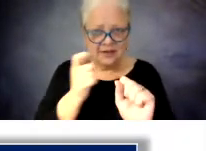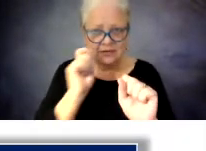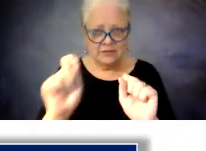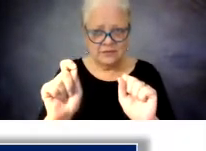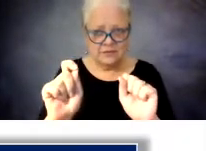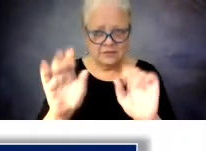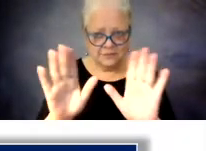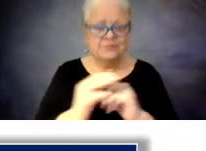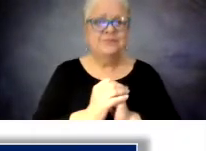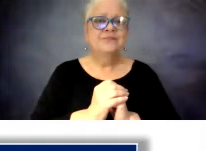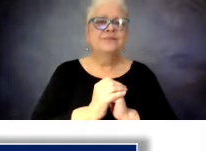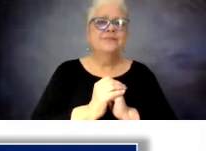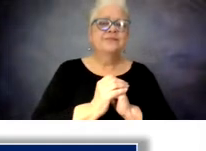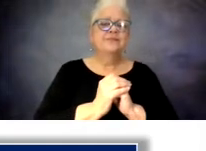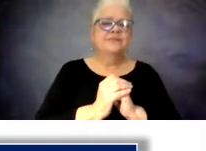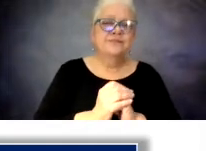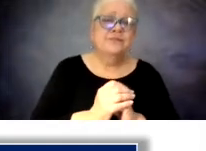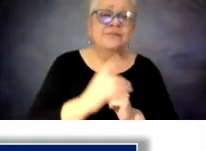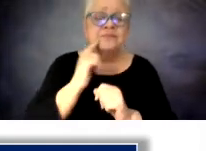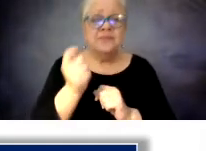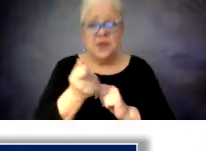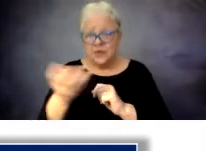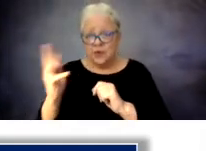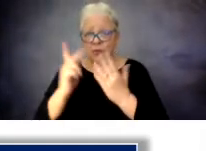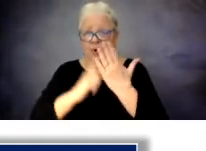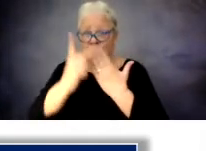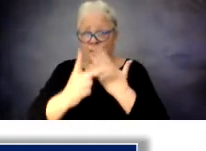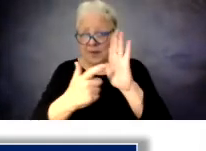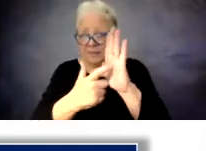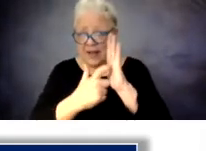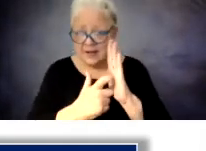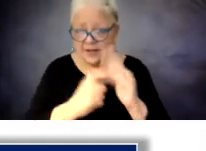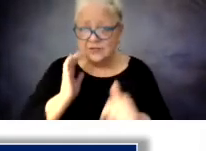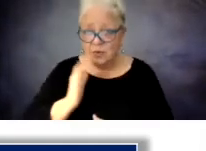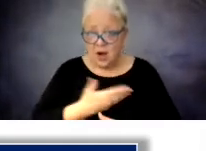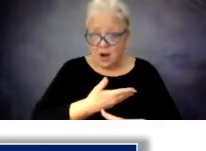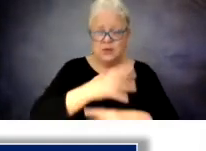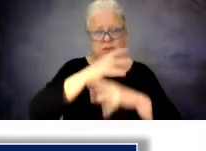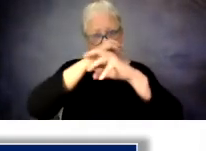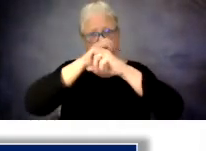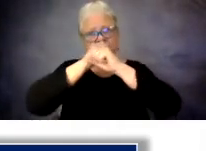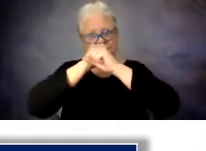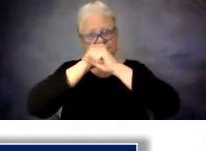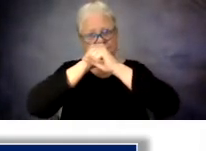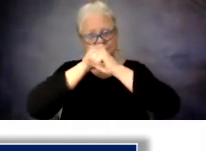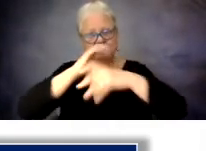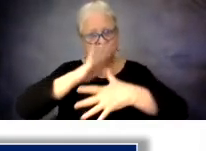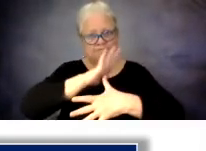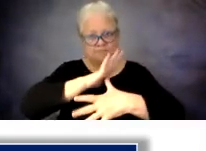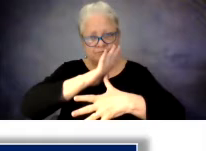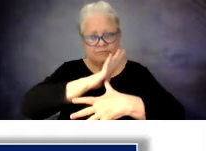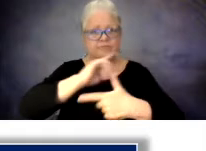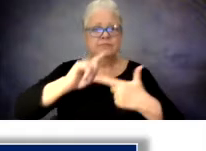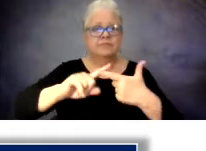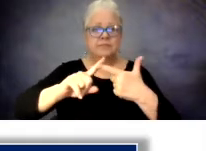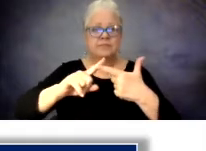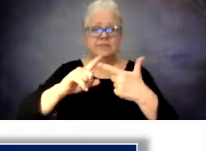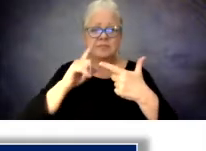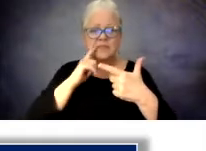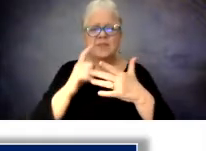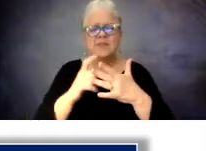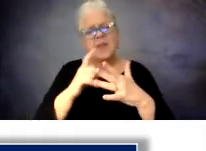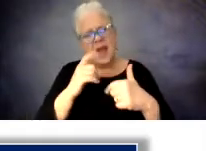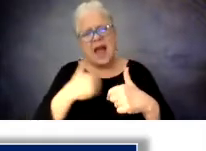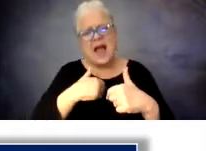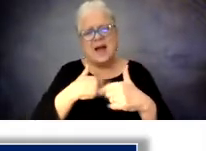So we have a few important program mandates. Confidentiality is a big one. Mandated reporter information, we'll get to it. There's a